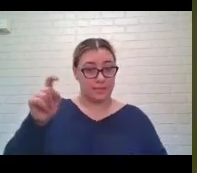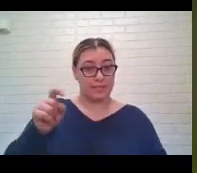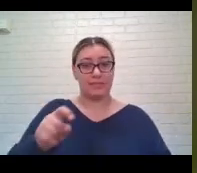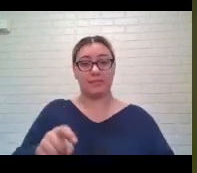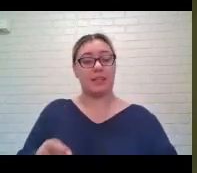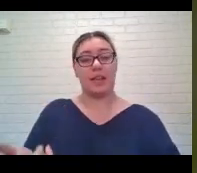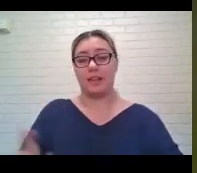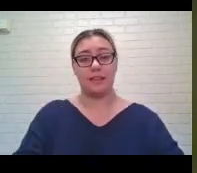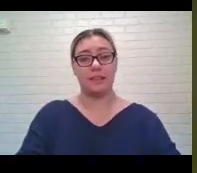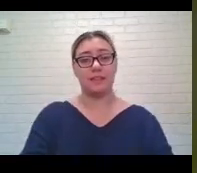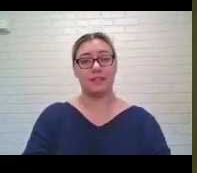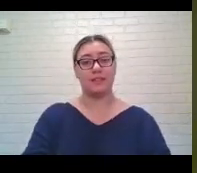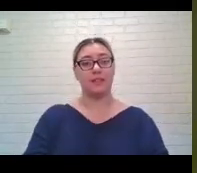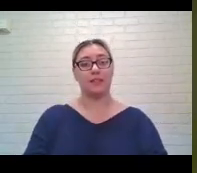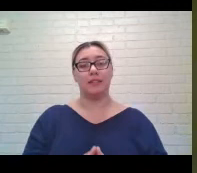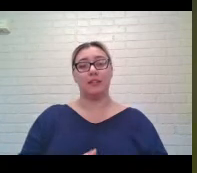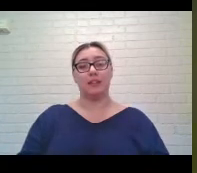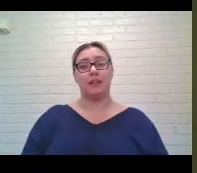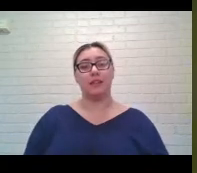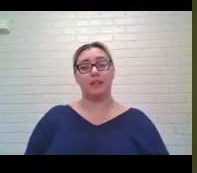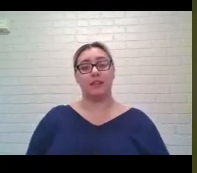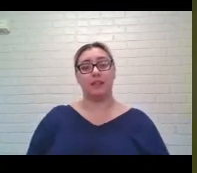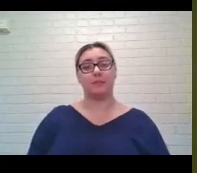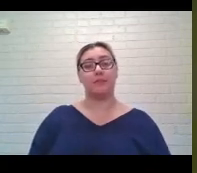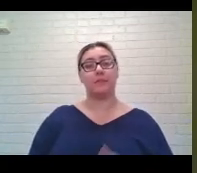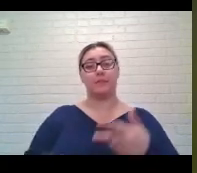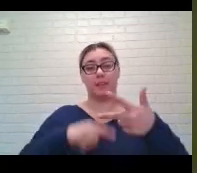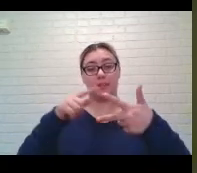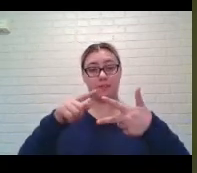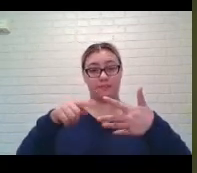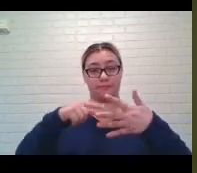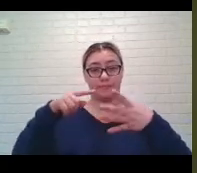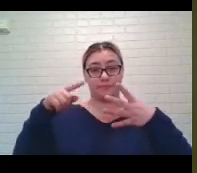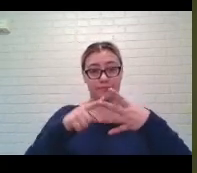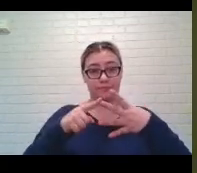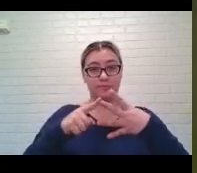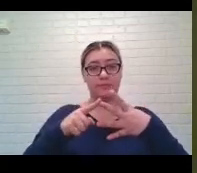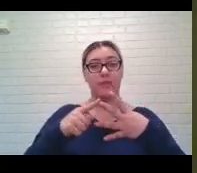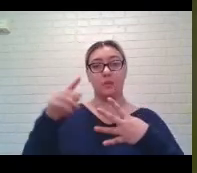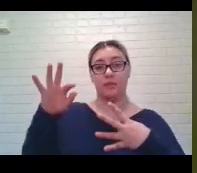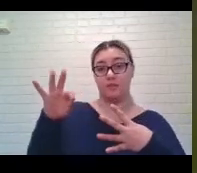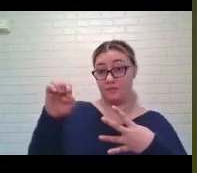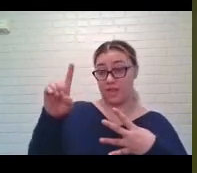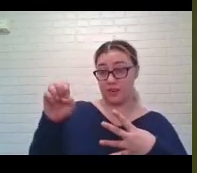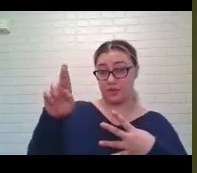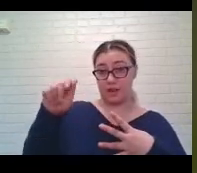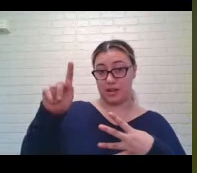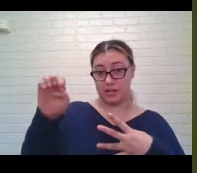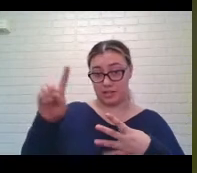cons of using this technology, and thirdly, we'll talk about a particular use case and end with key